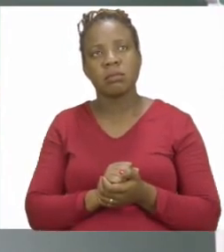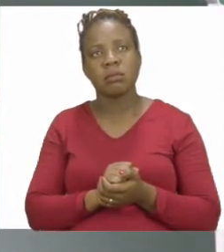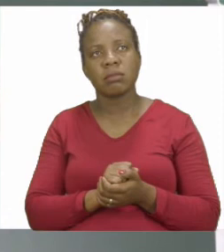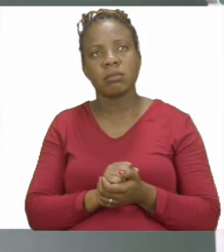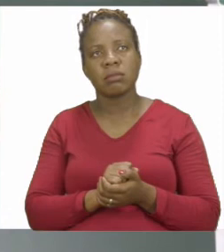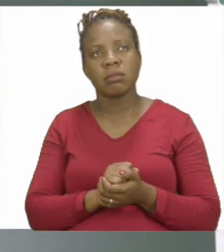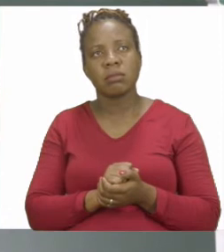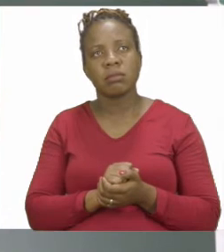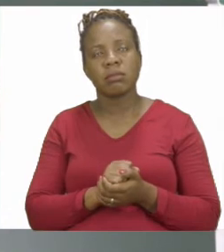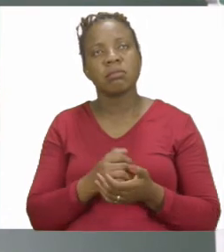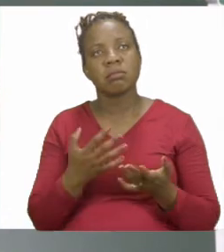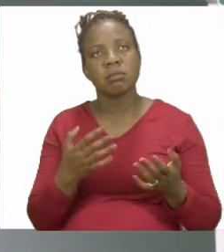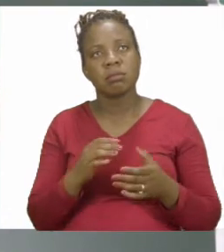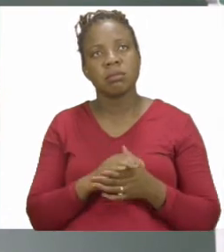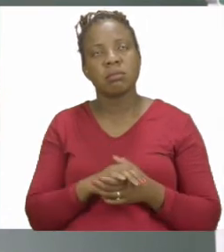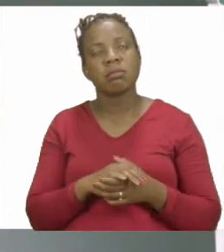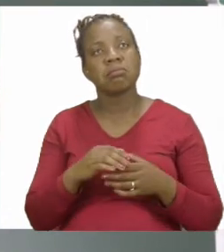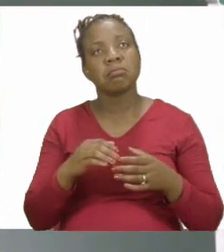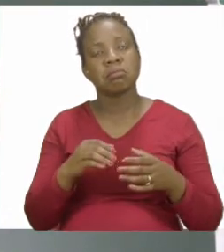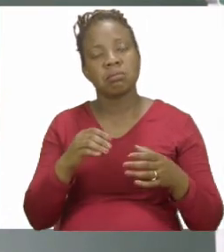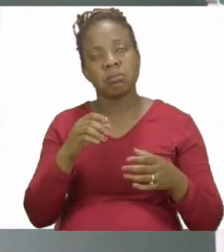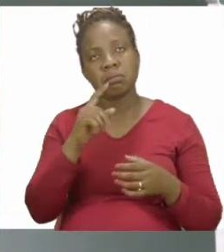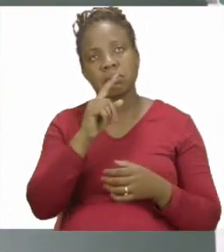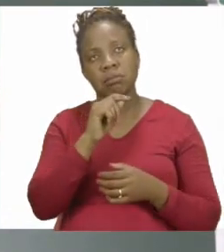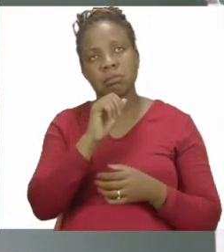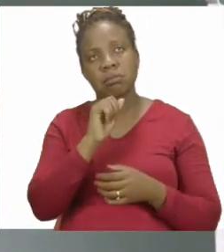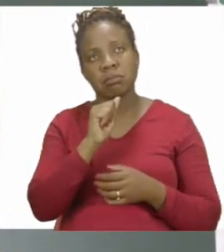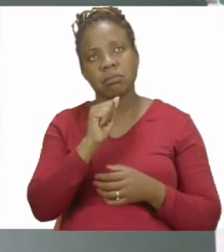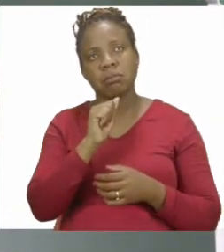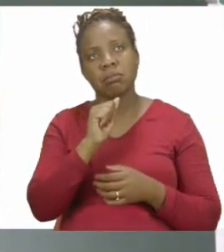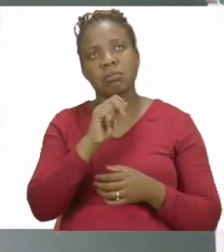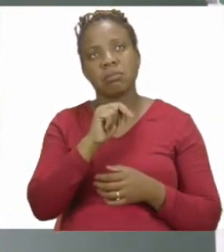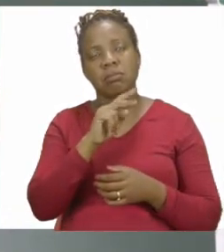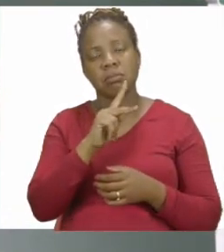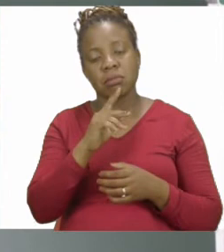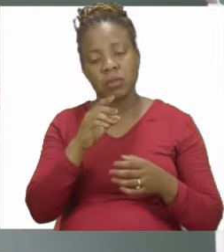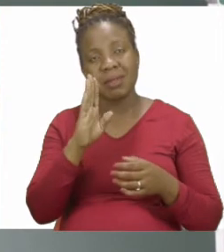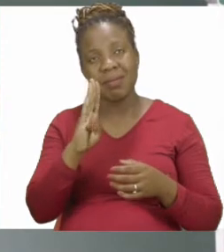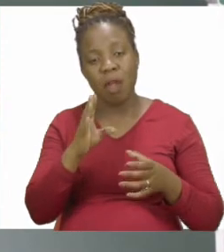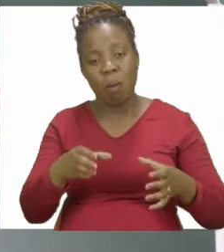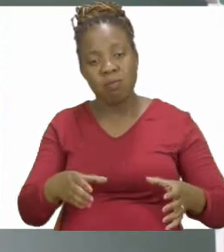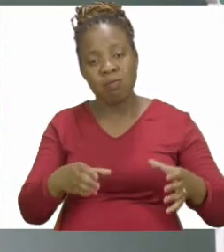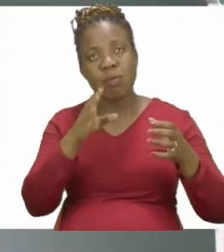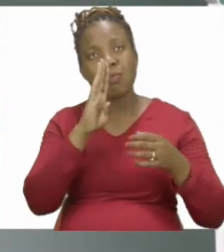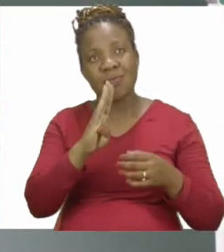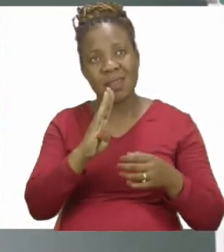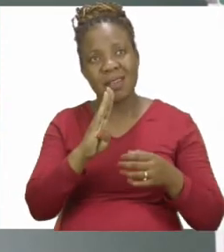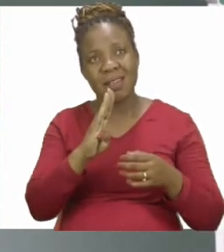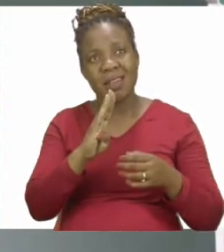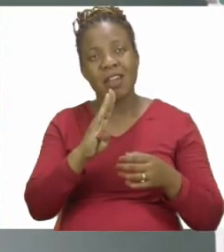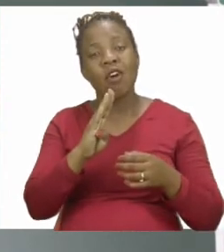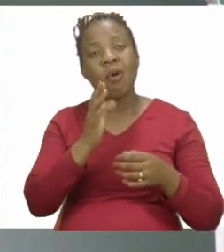liters more water than tank A. Now everyone, I need you to